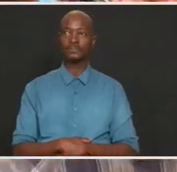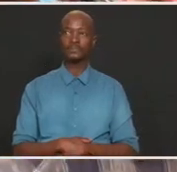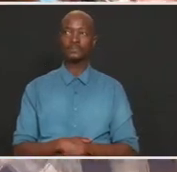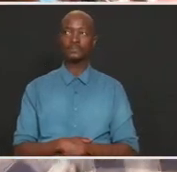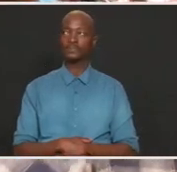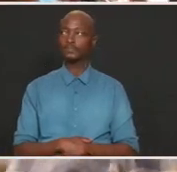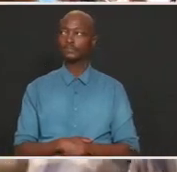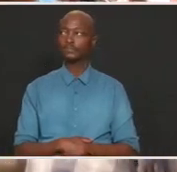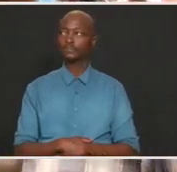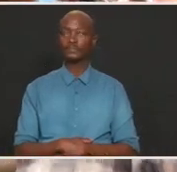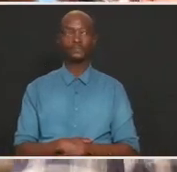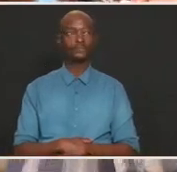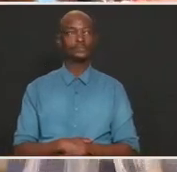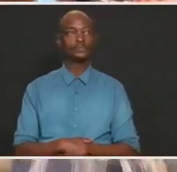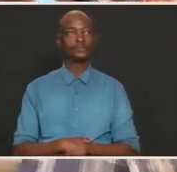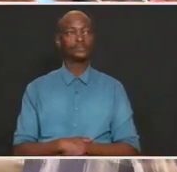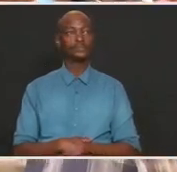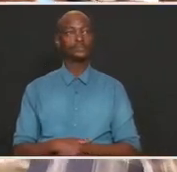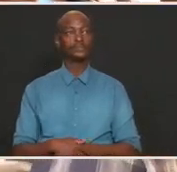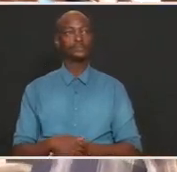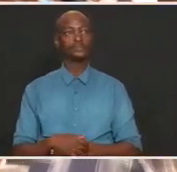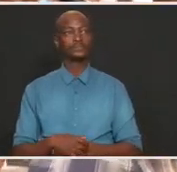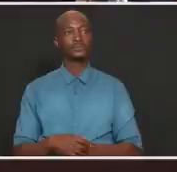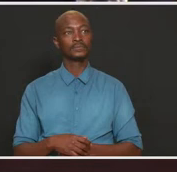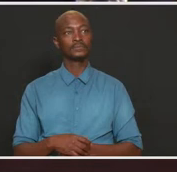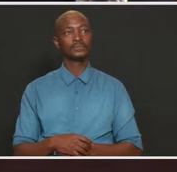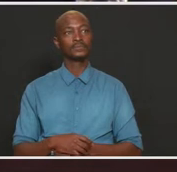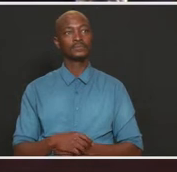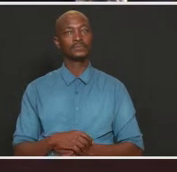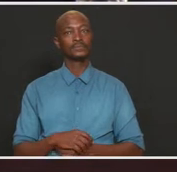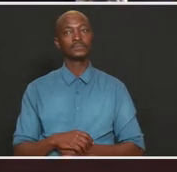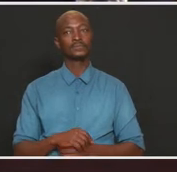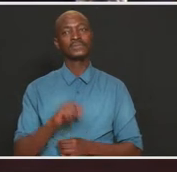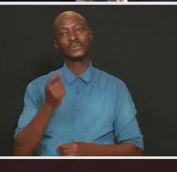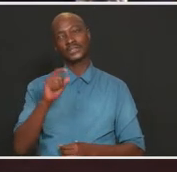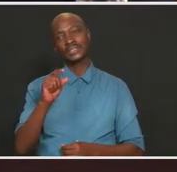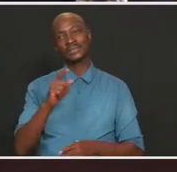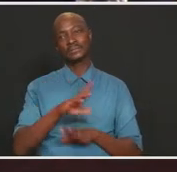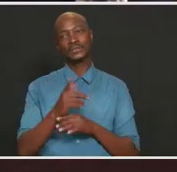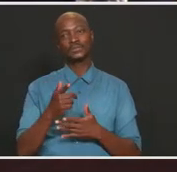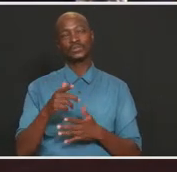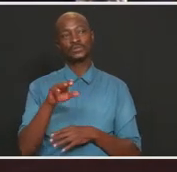a little bit so there was a little bit of Zulu